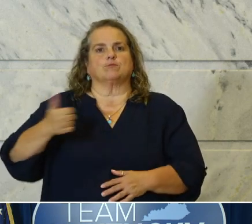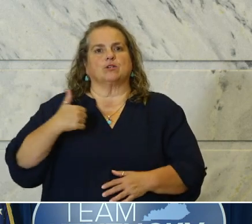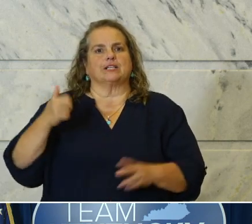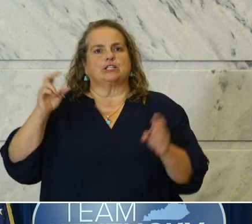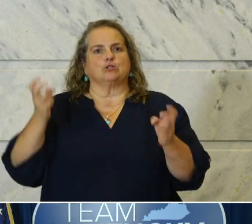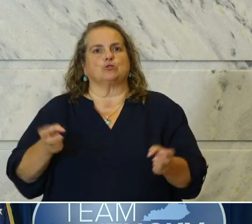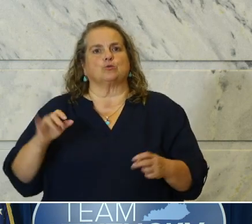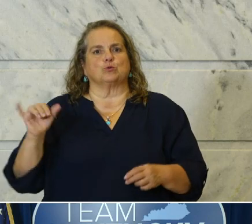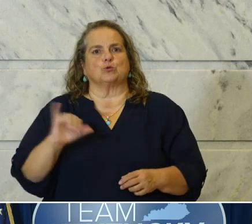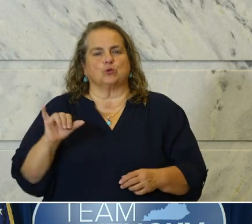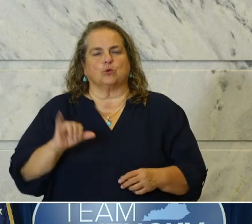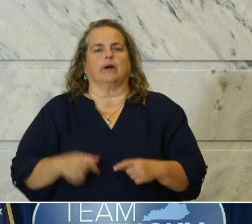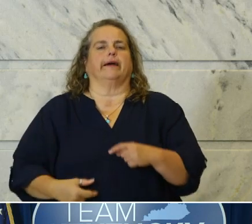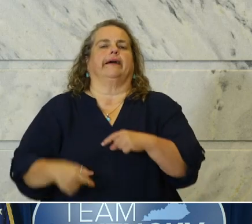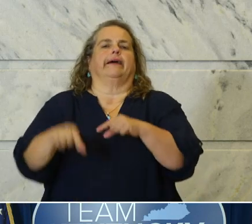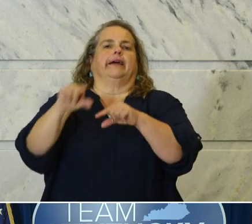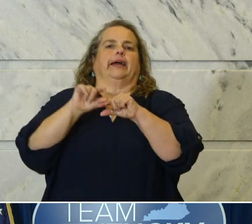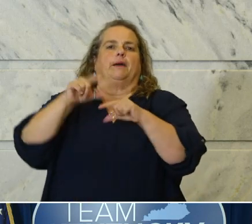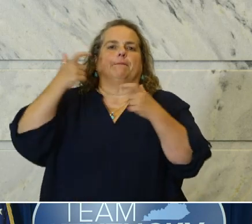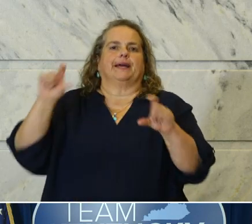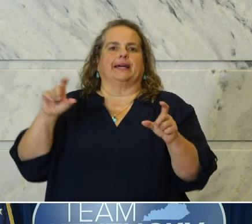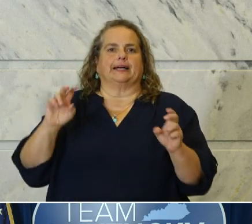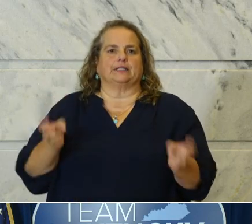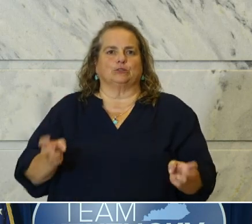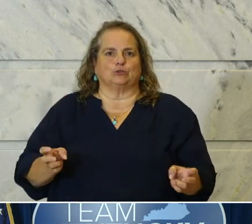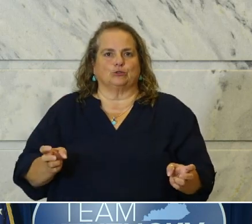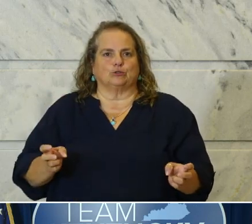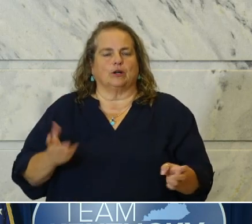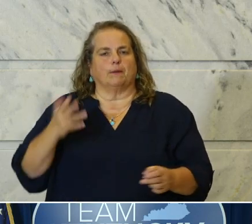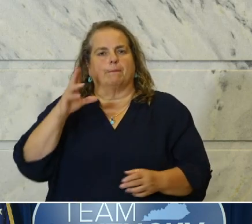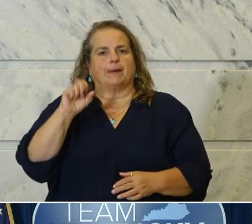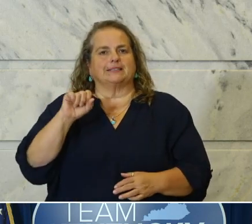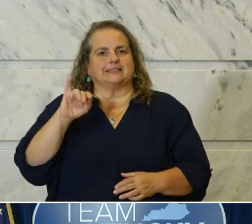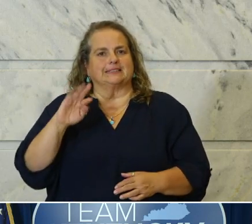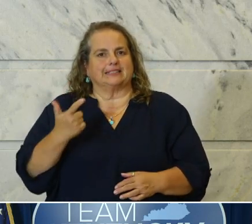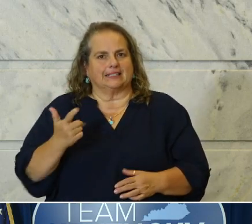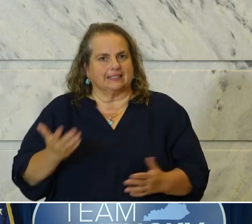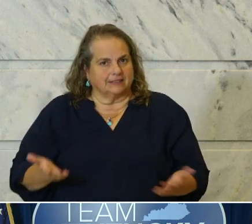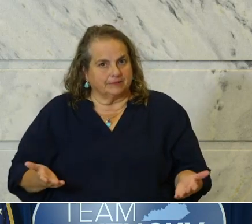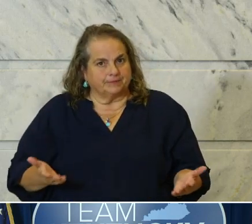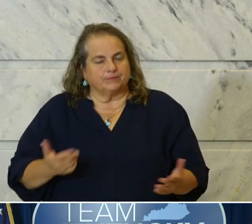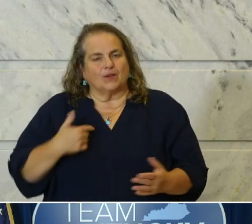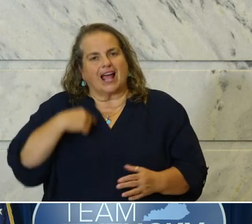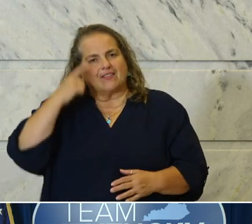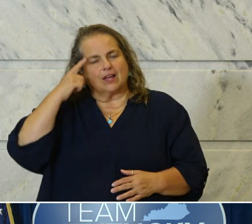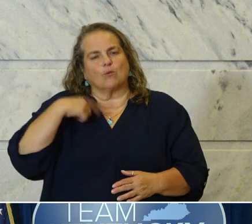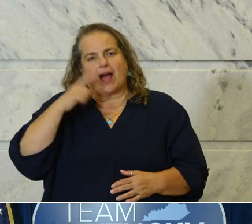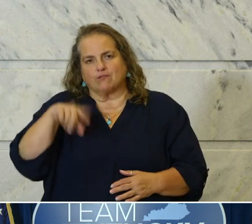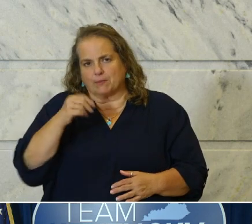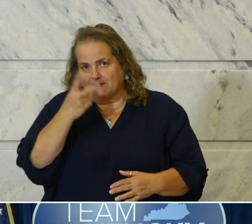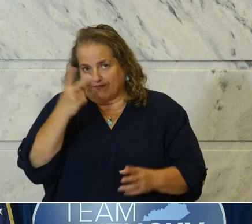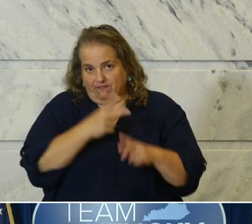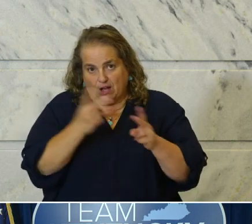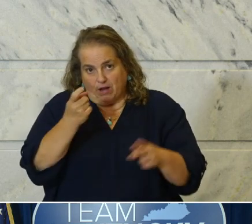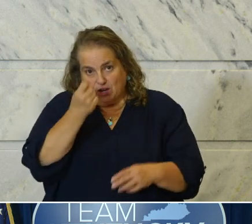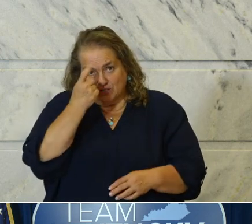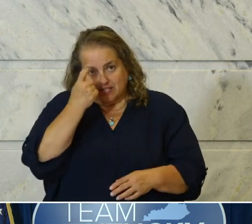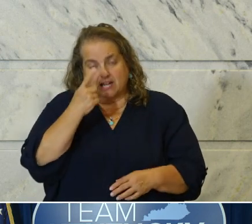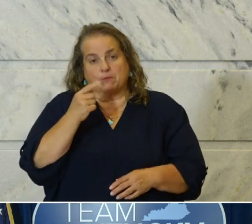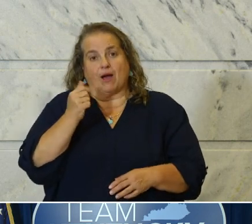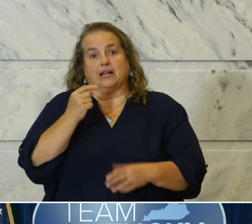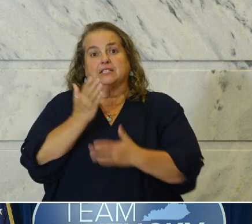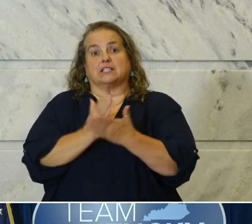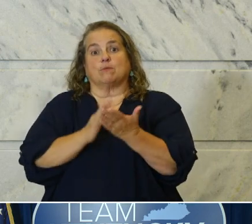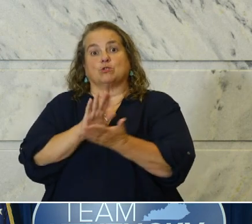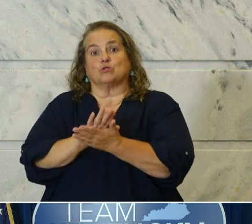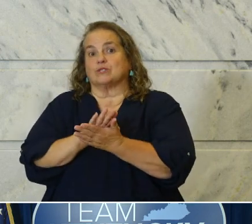just adds another layer on, especially when you look at busing. So I think we need to be understanding of districts that might not